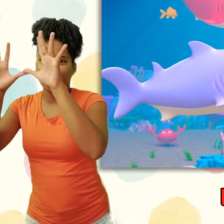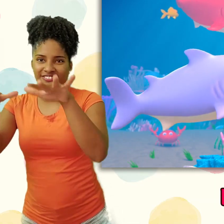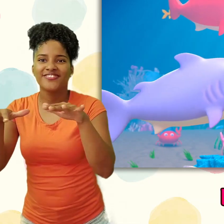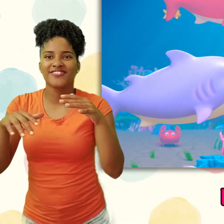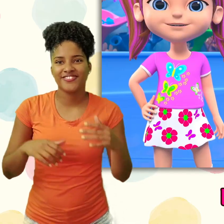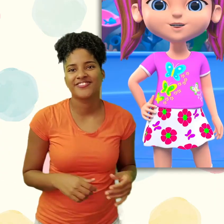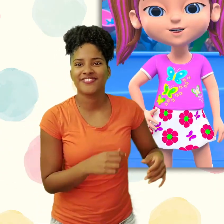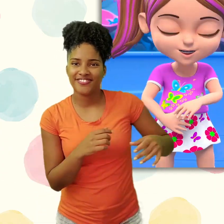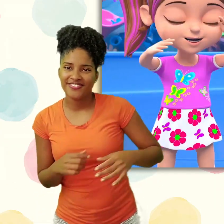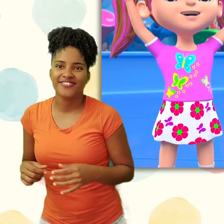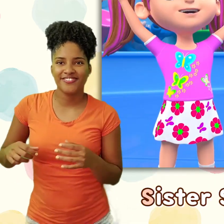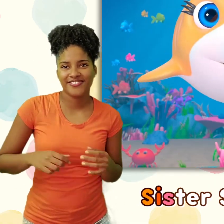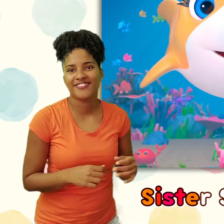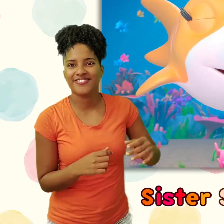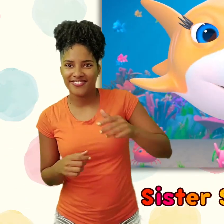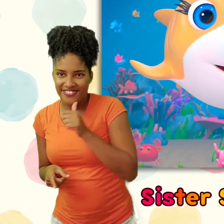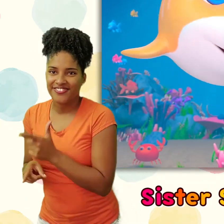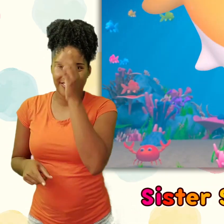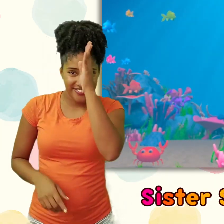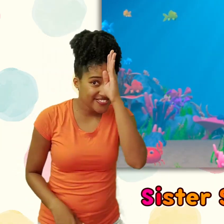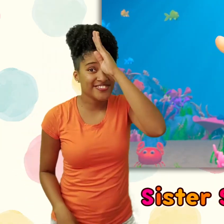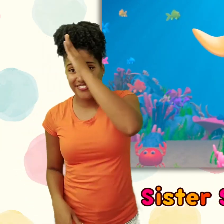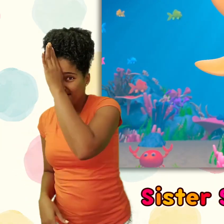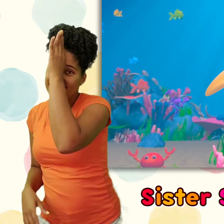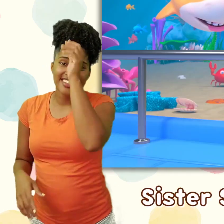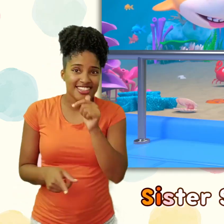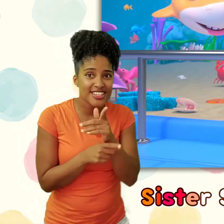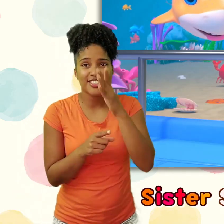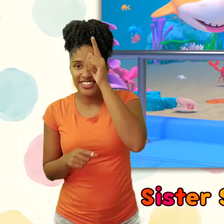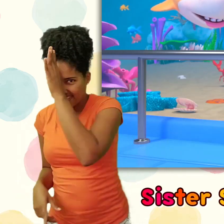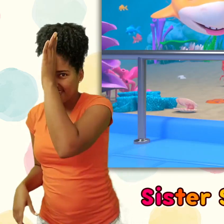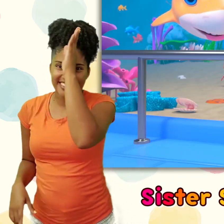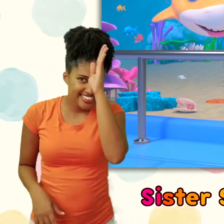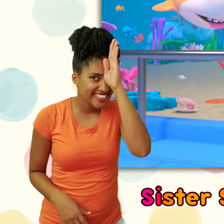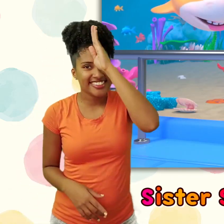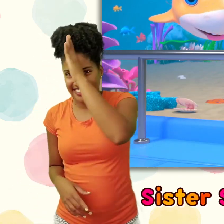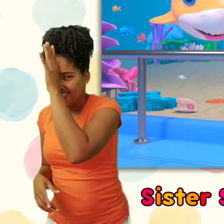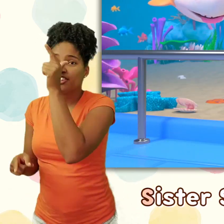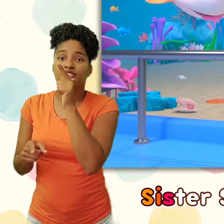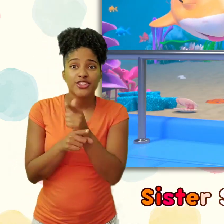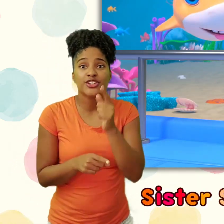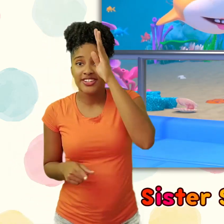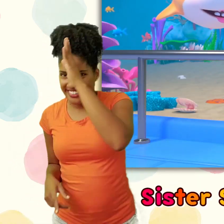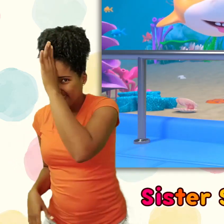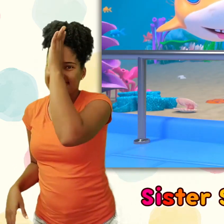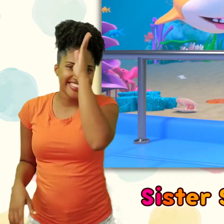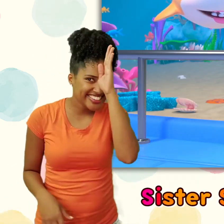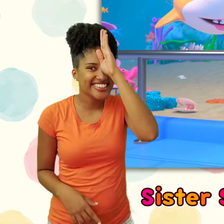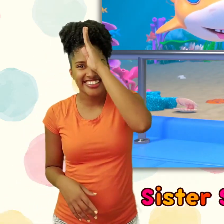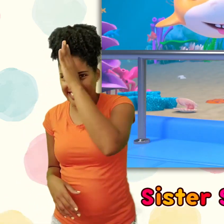Let's play catch. Oh yeah! Sister shark, do-do-do-do. Sister shark, do-do-do-do. Sister